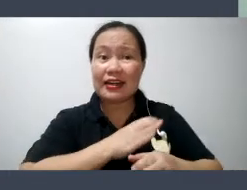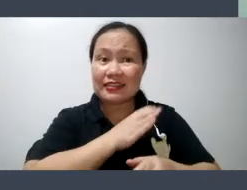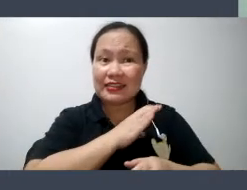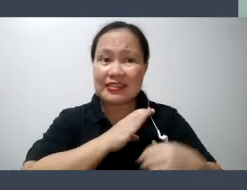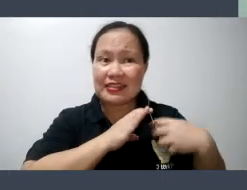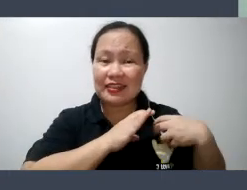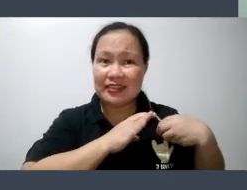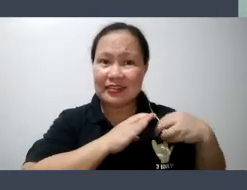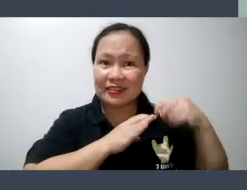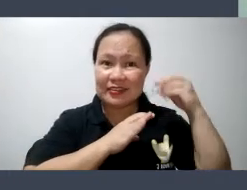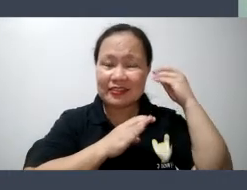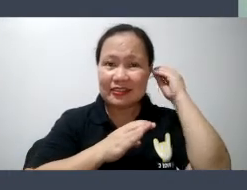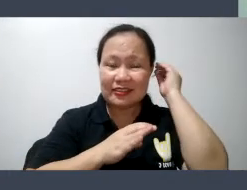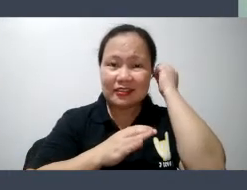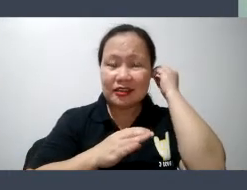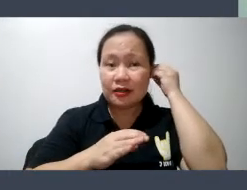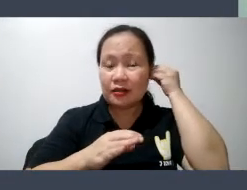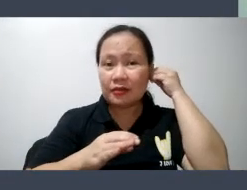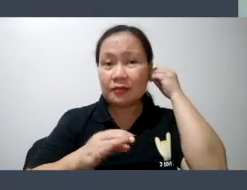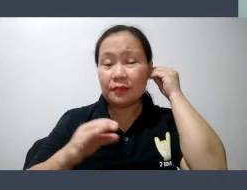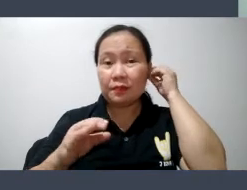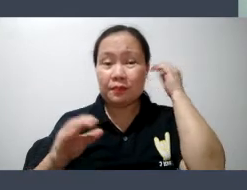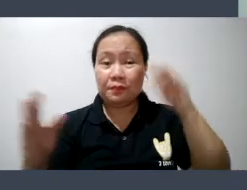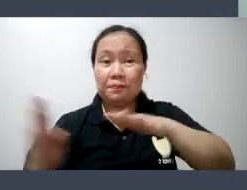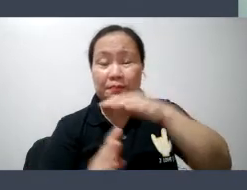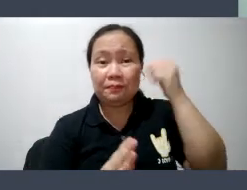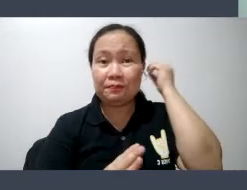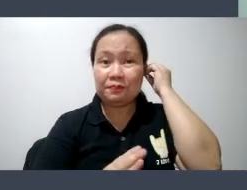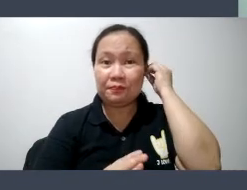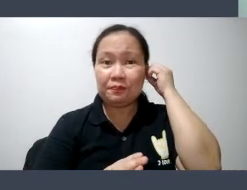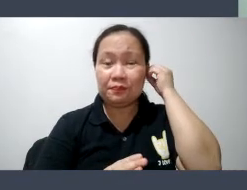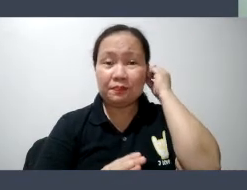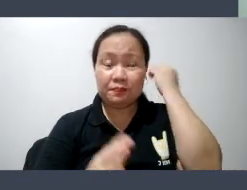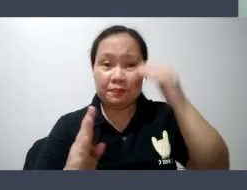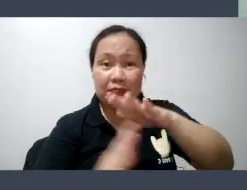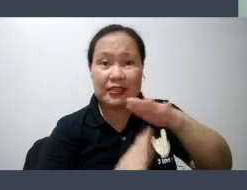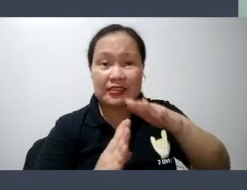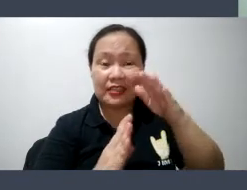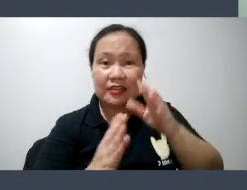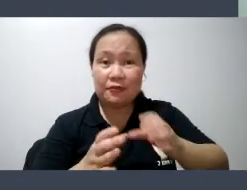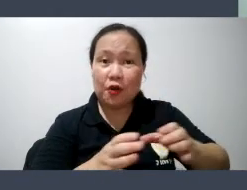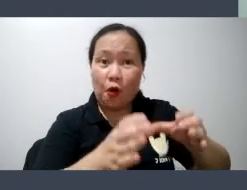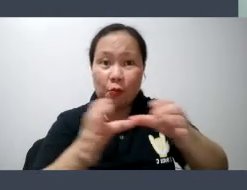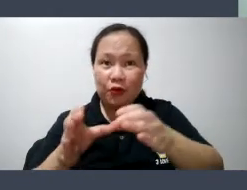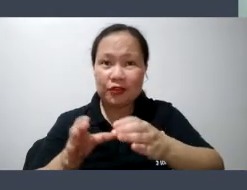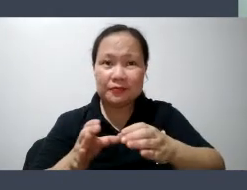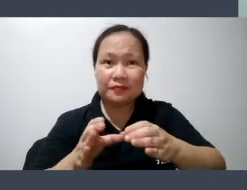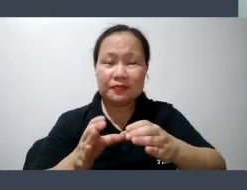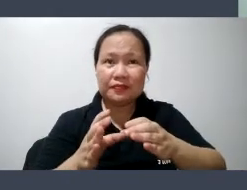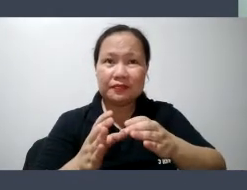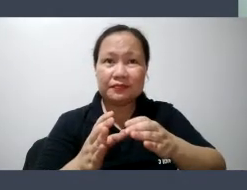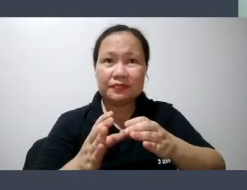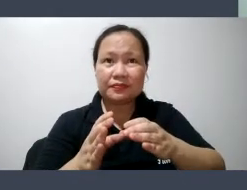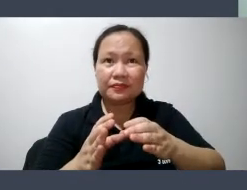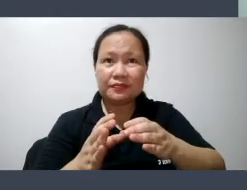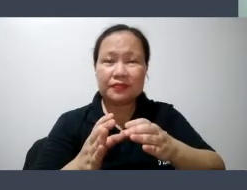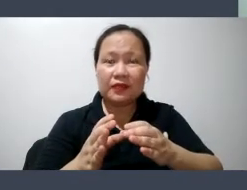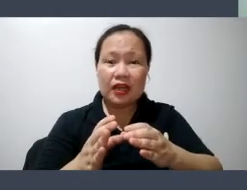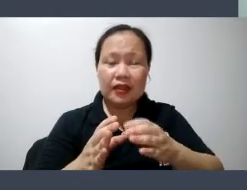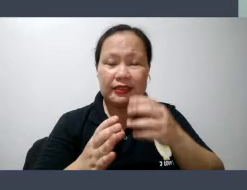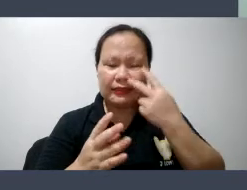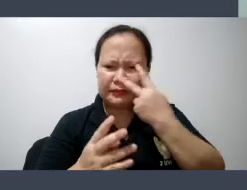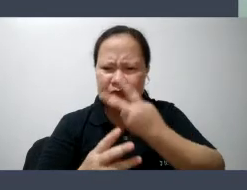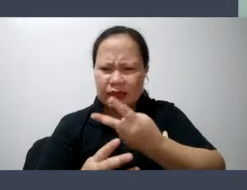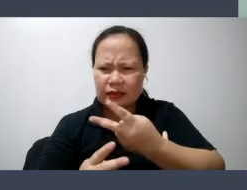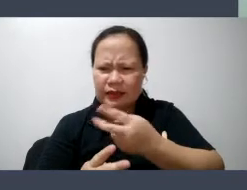characteristic. That is basically, aside from being common, that is very obvious between